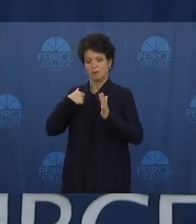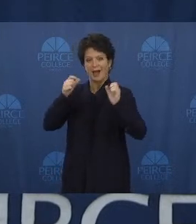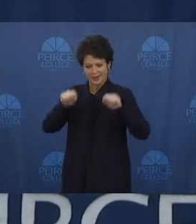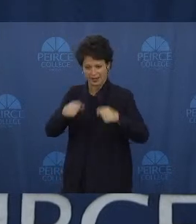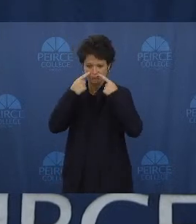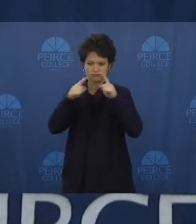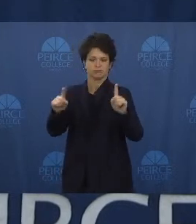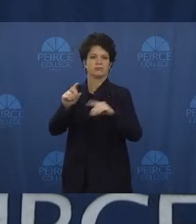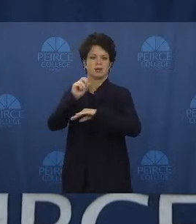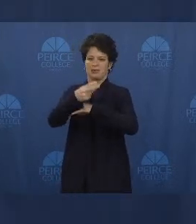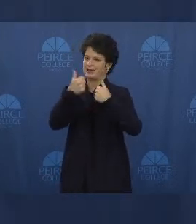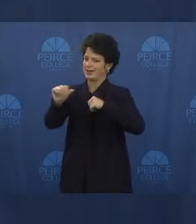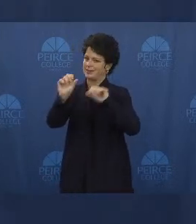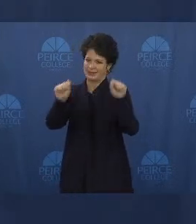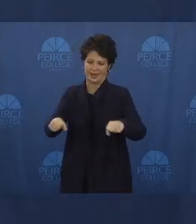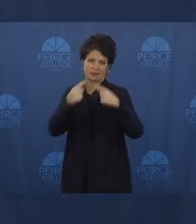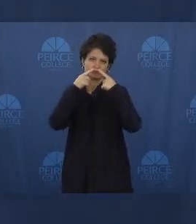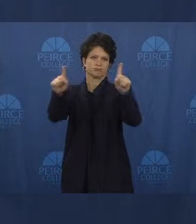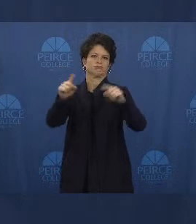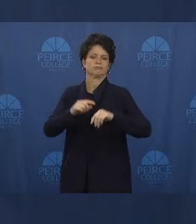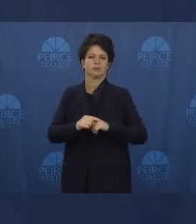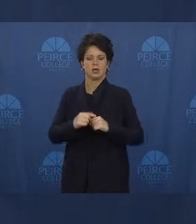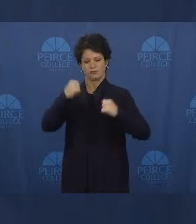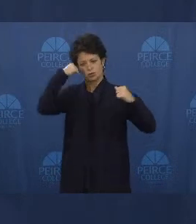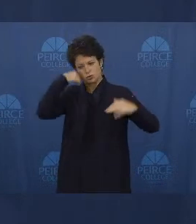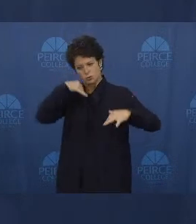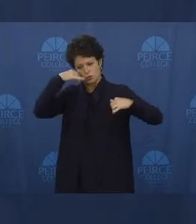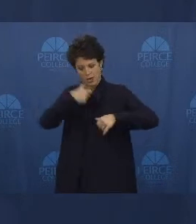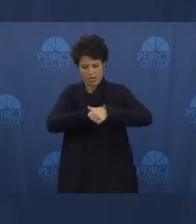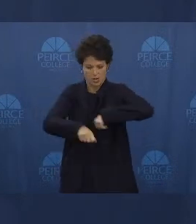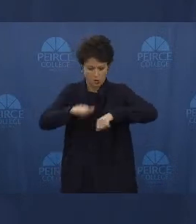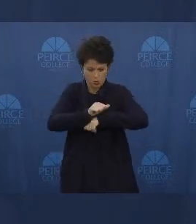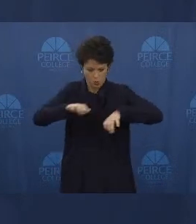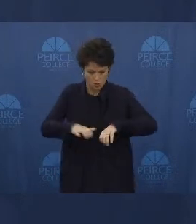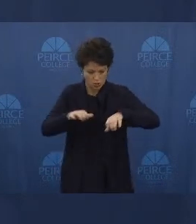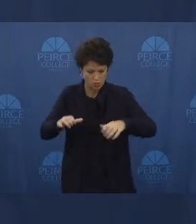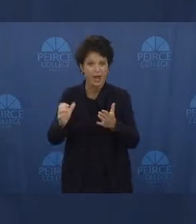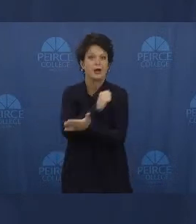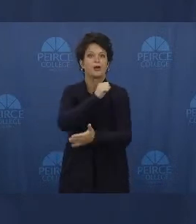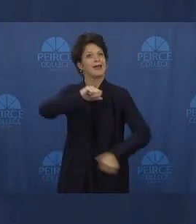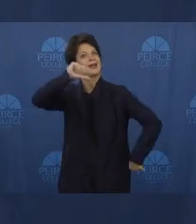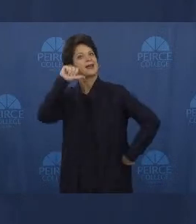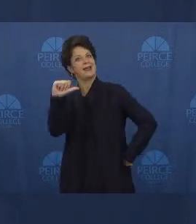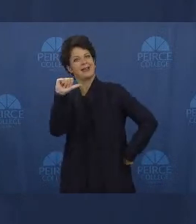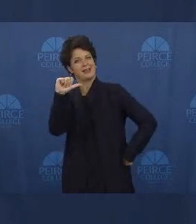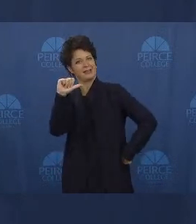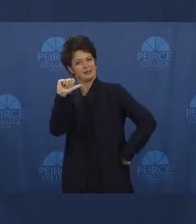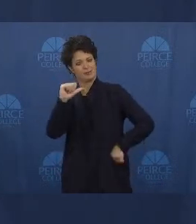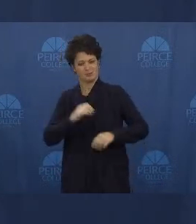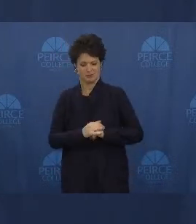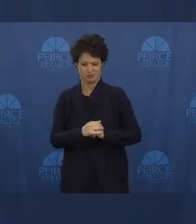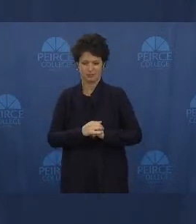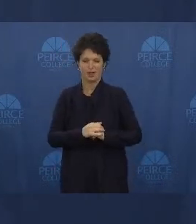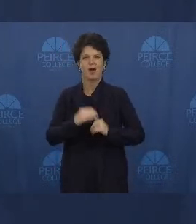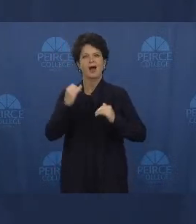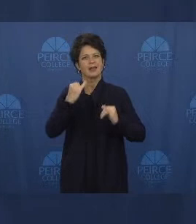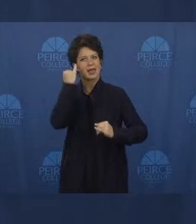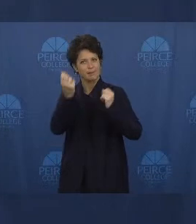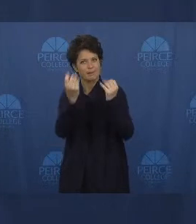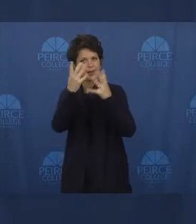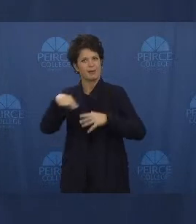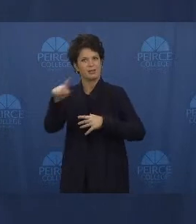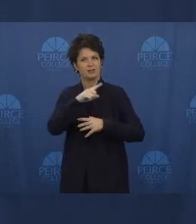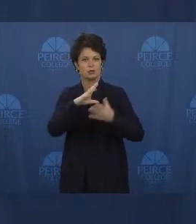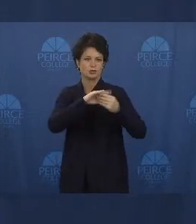can accomplish anything. After sweating it out, I earned an A. I can imagine many of you